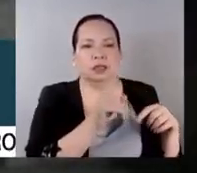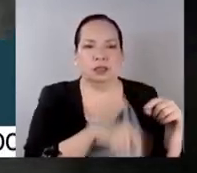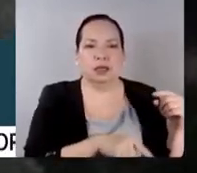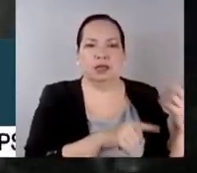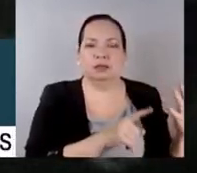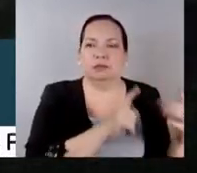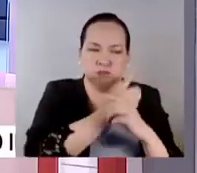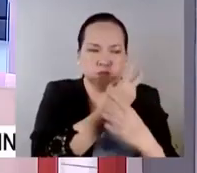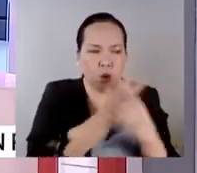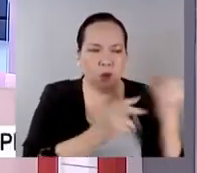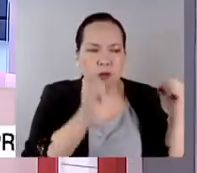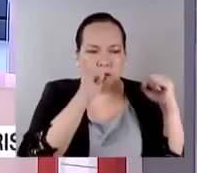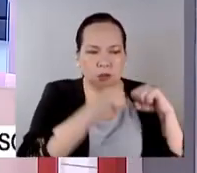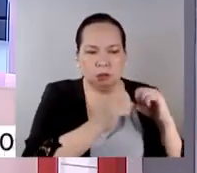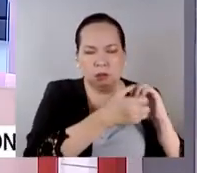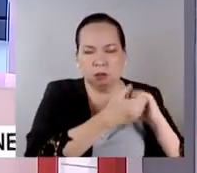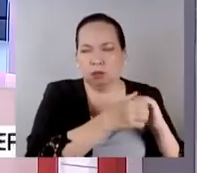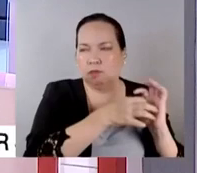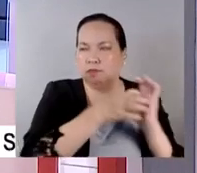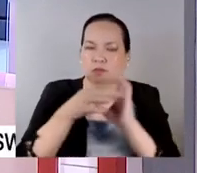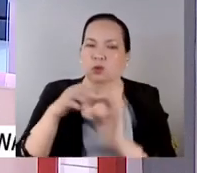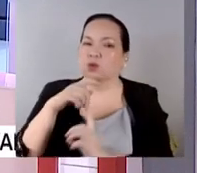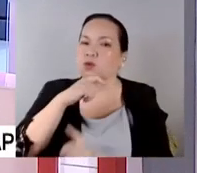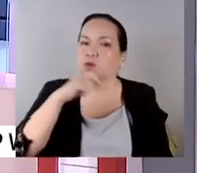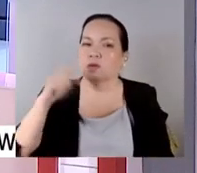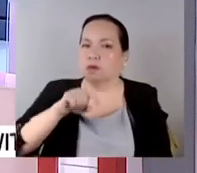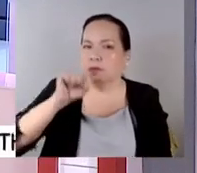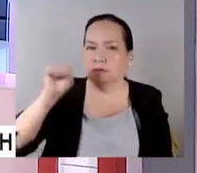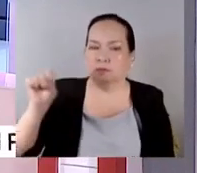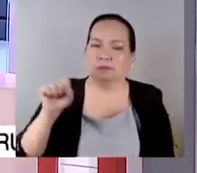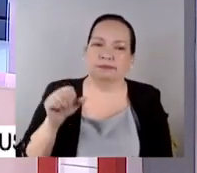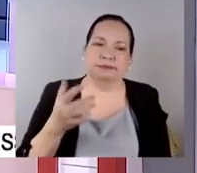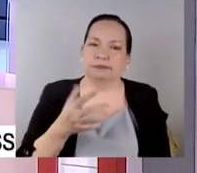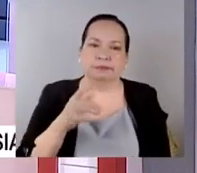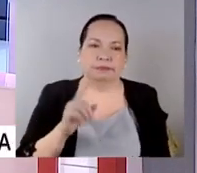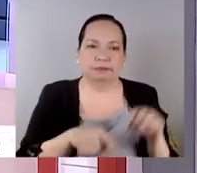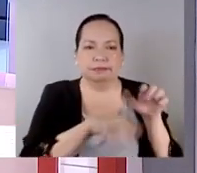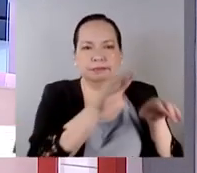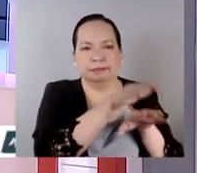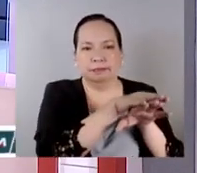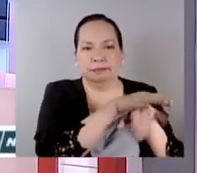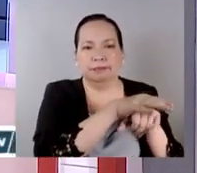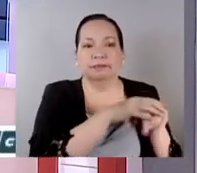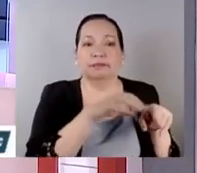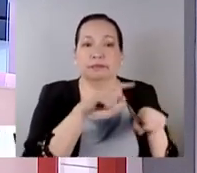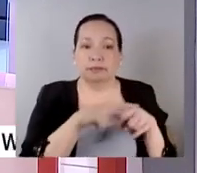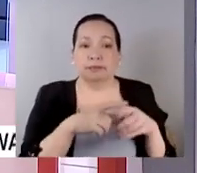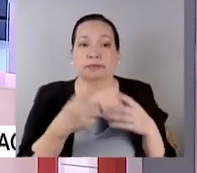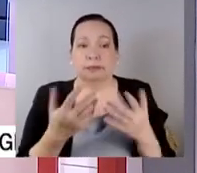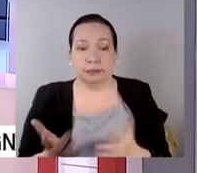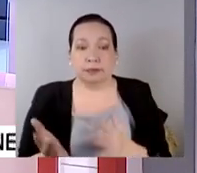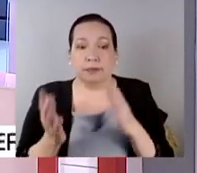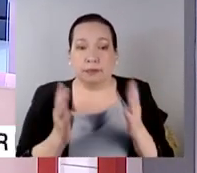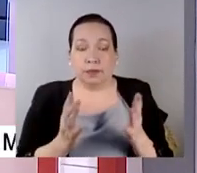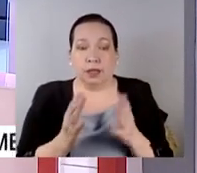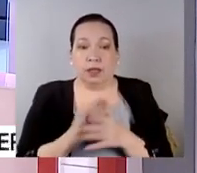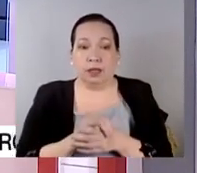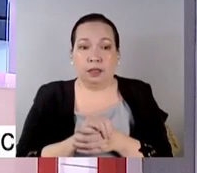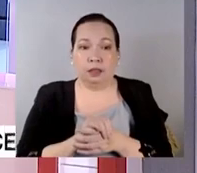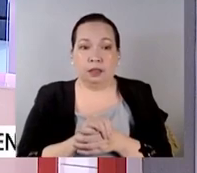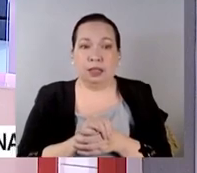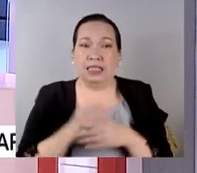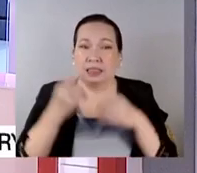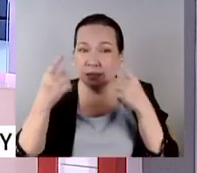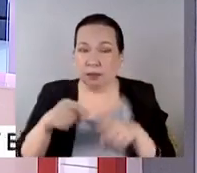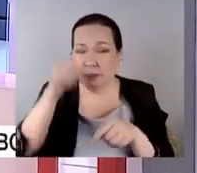properly. Environmental groups warn ecosystems washed away by the destruction of a Ukrainian dam could take decades